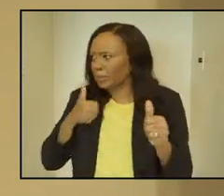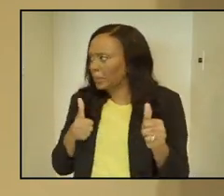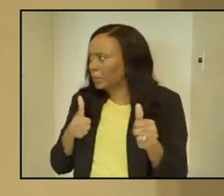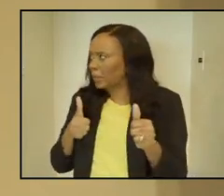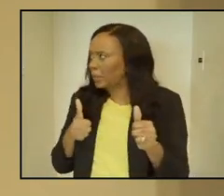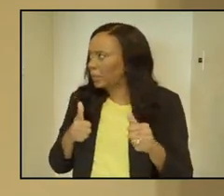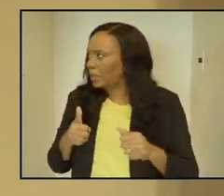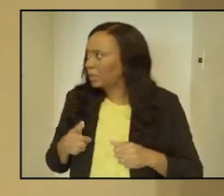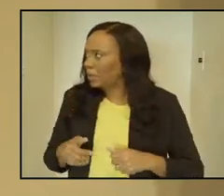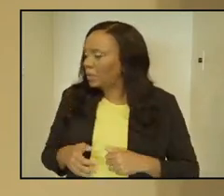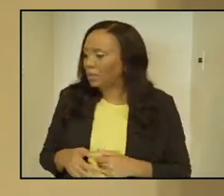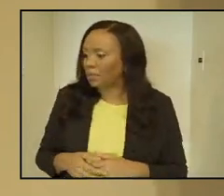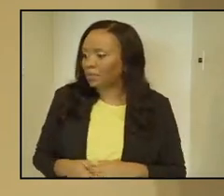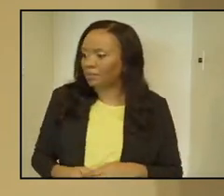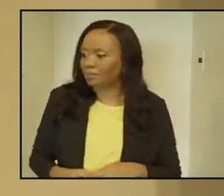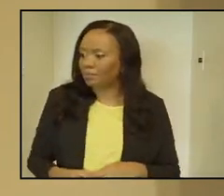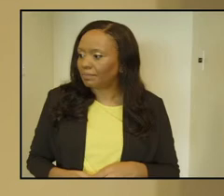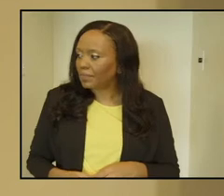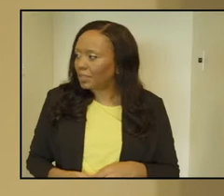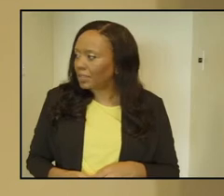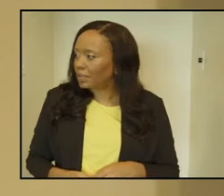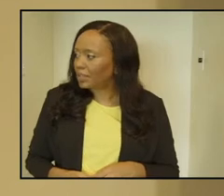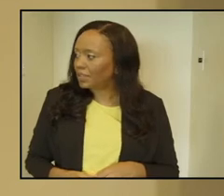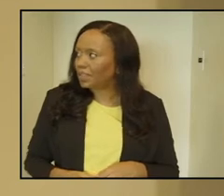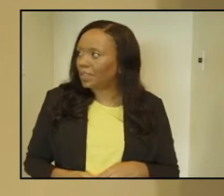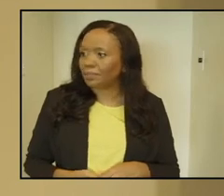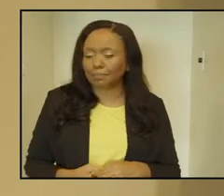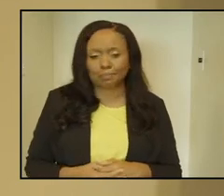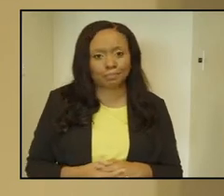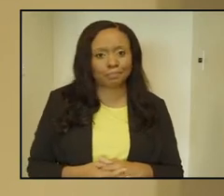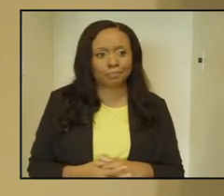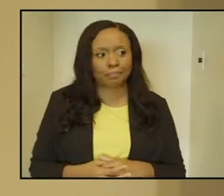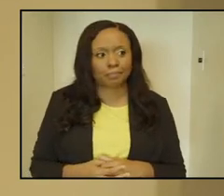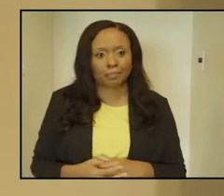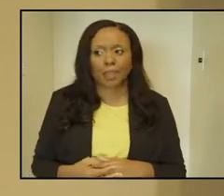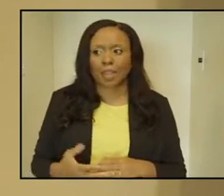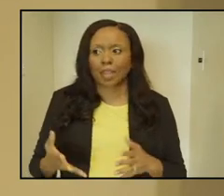what we're doing in a more efficient and effective way?